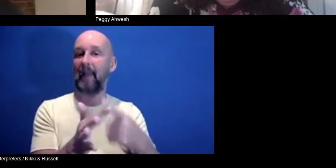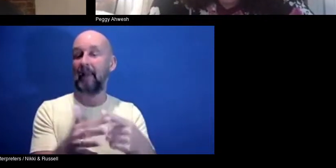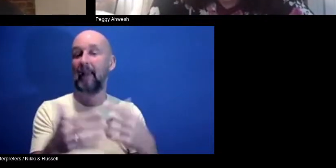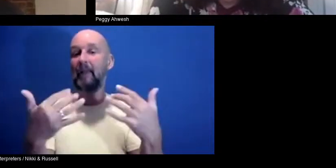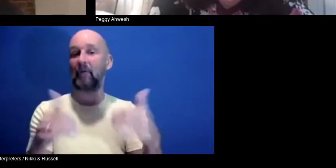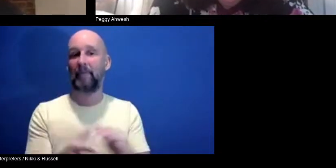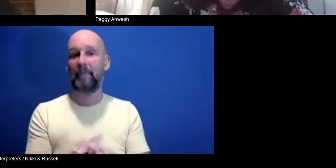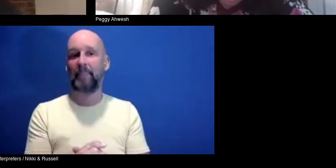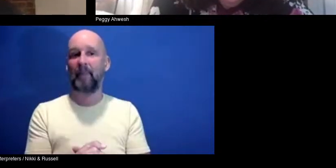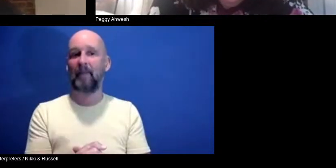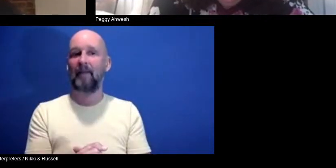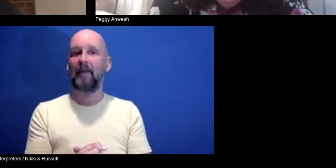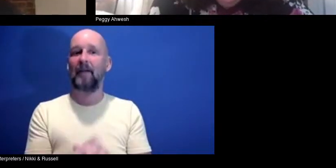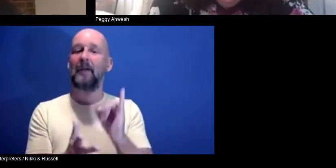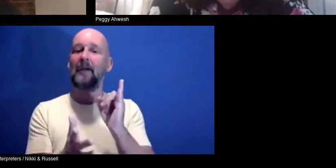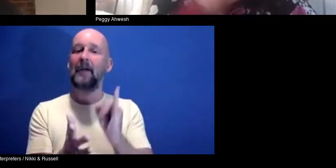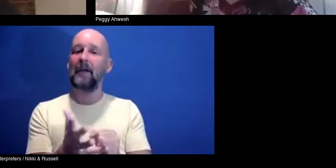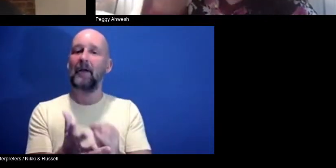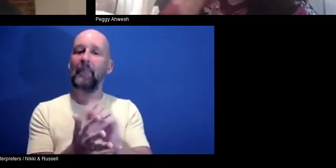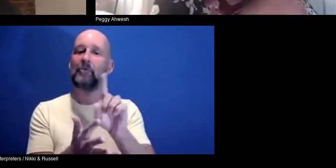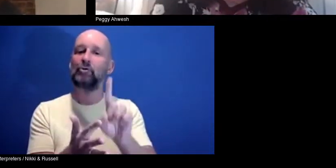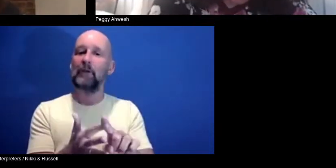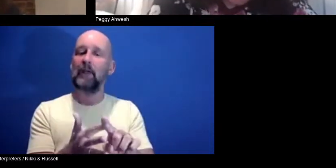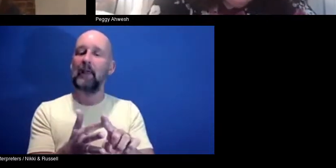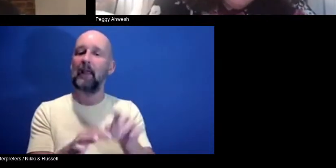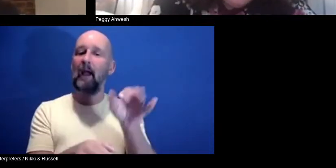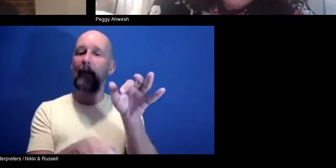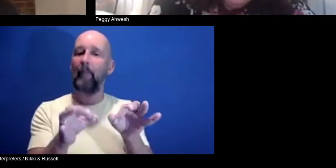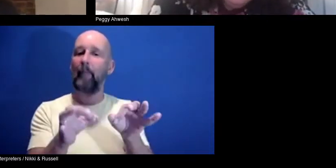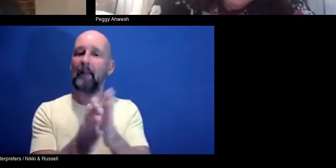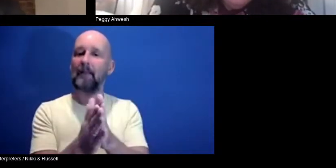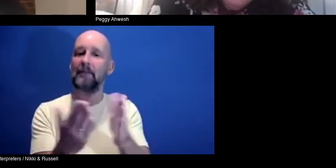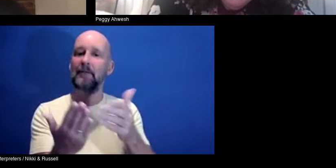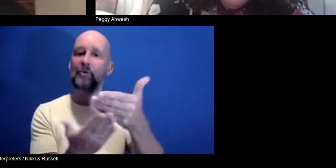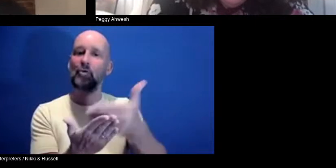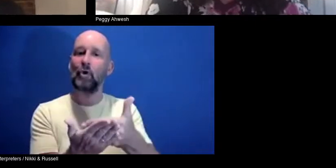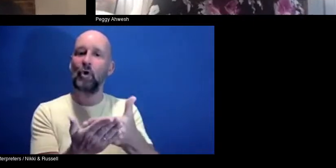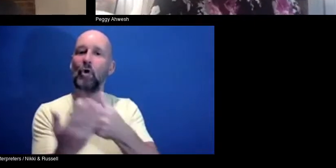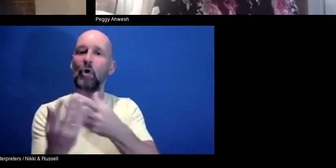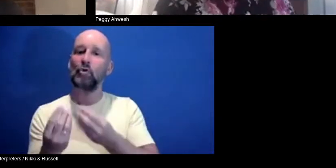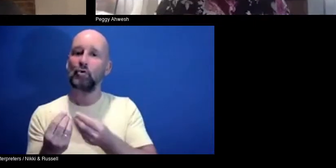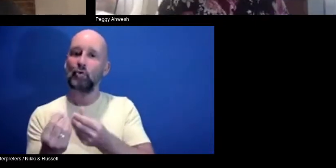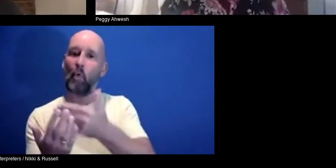the pages in the She Puppet source book. Yeah, exactly.